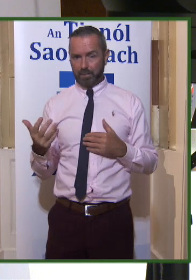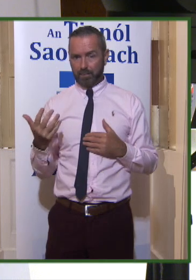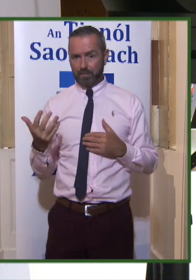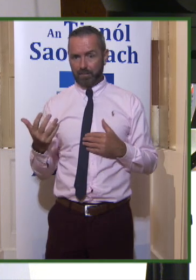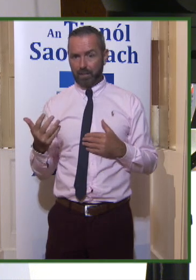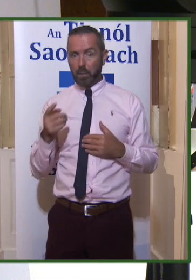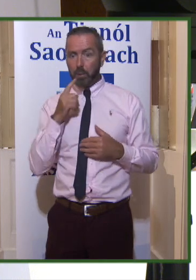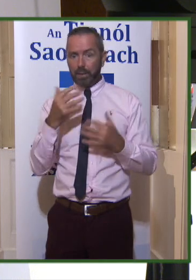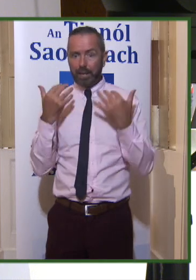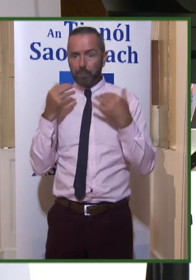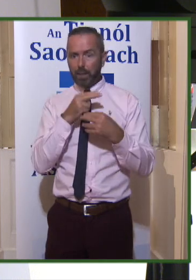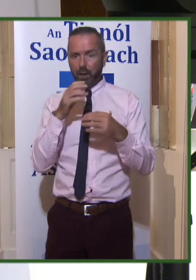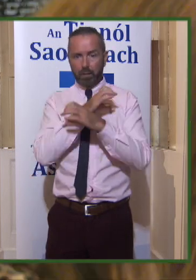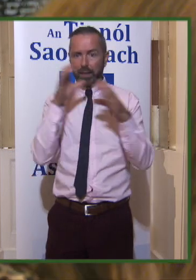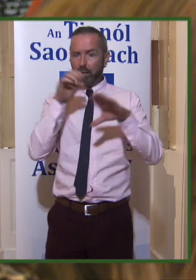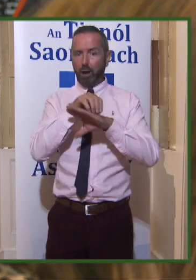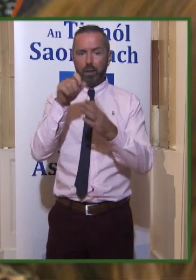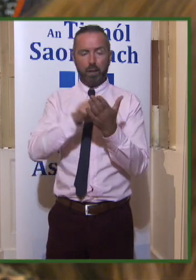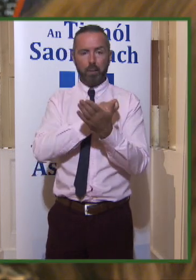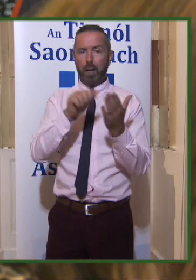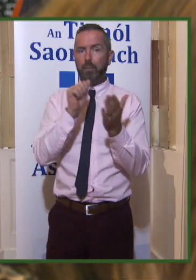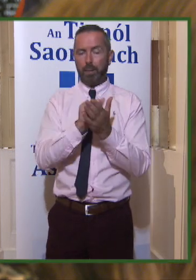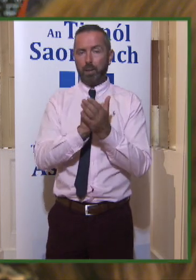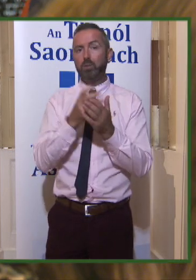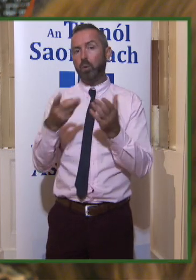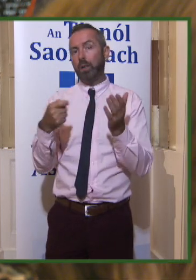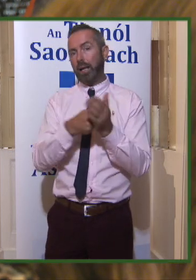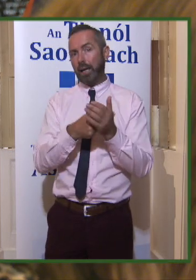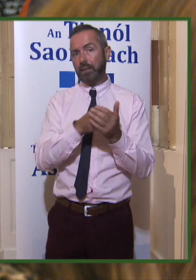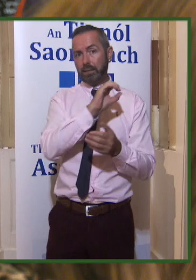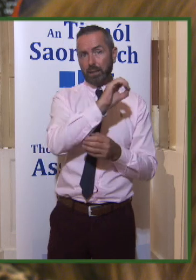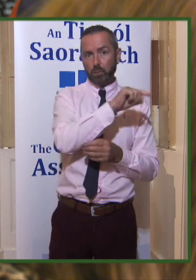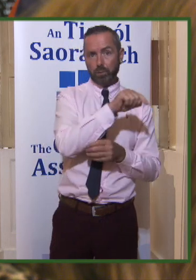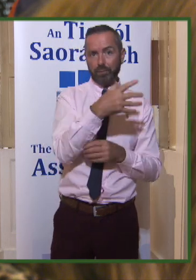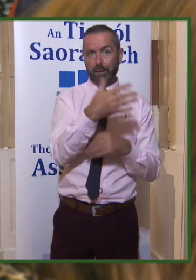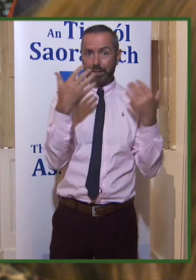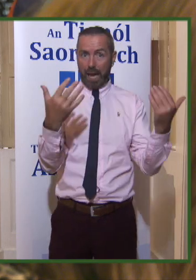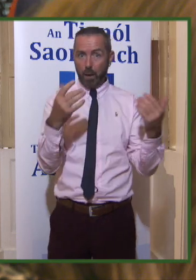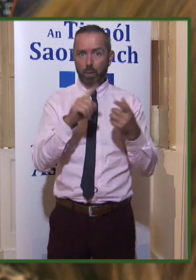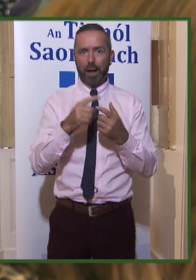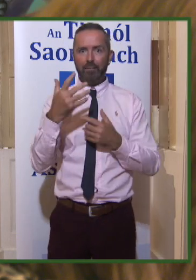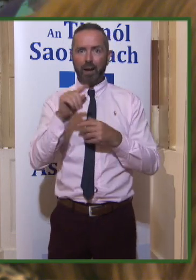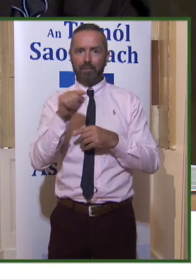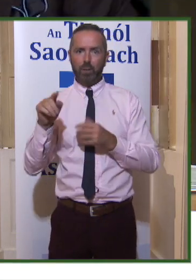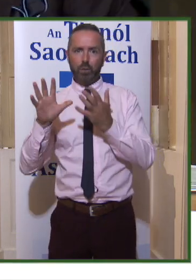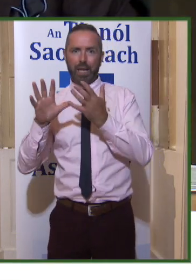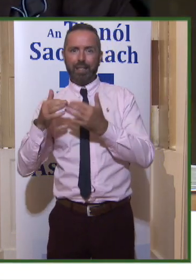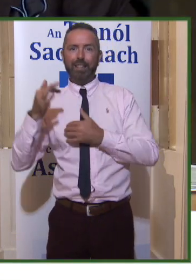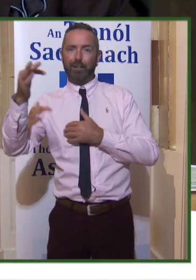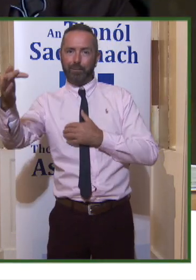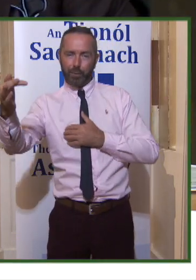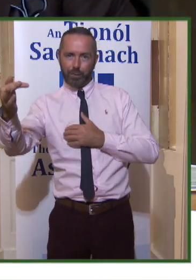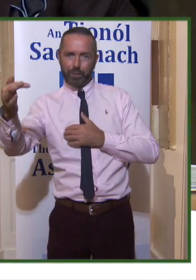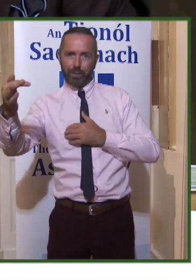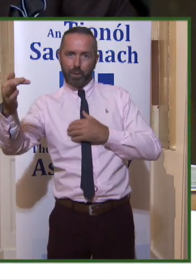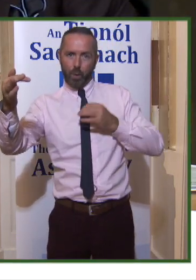point. Okay, well, I'll put 0 to 5 at now and 5 to 10 in the future. That's an important point to Okay, clarify. everybody happy with that?